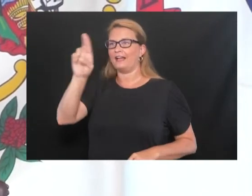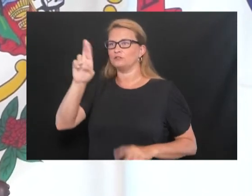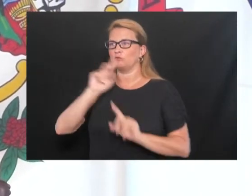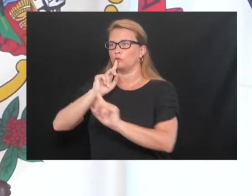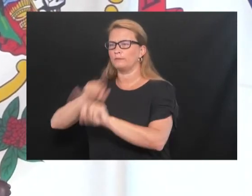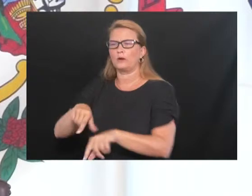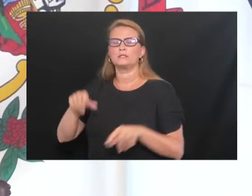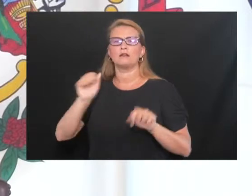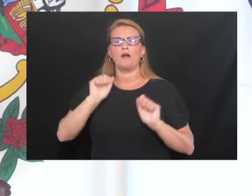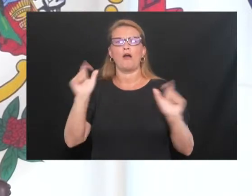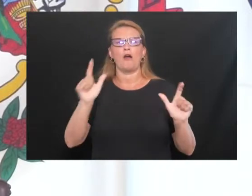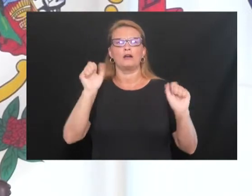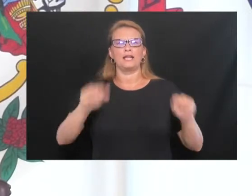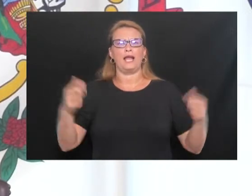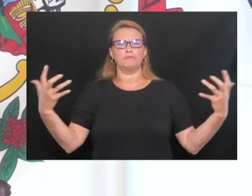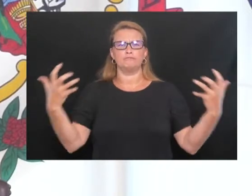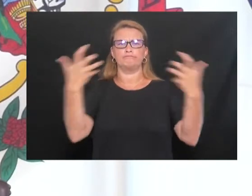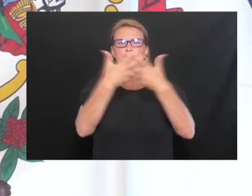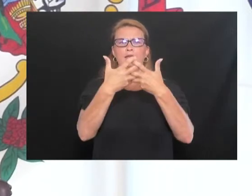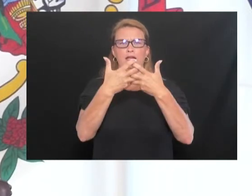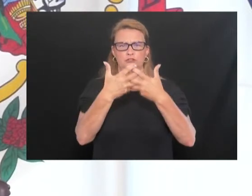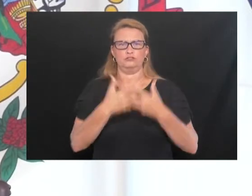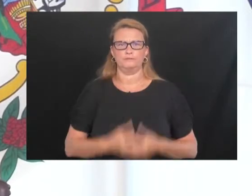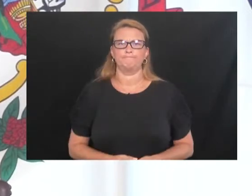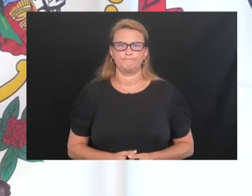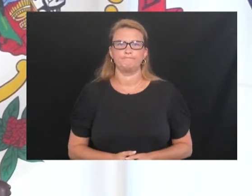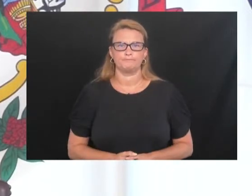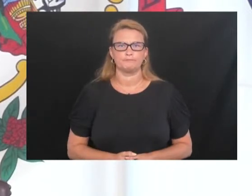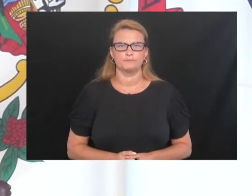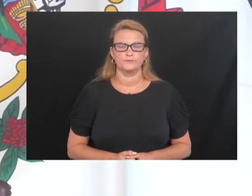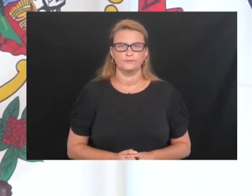it may be would recommend from the standpoint of a booster shot.